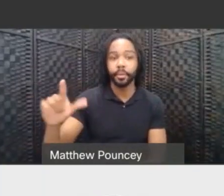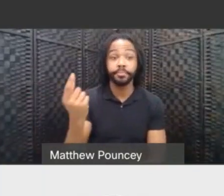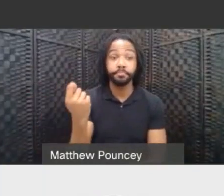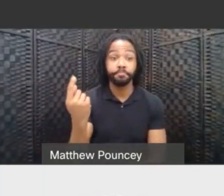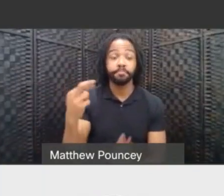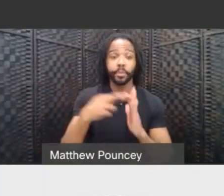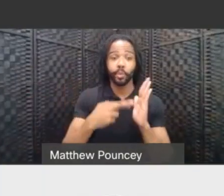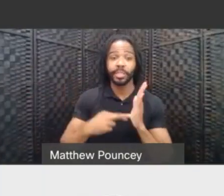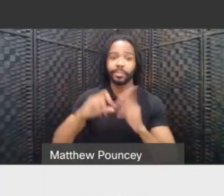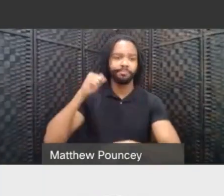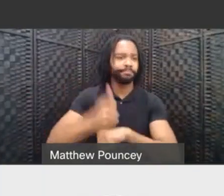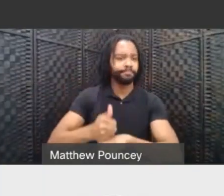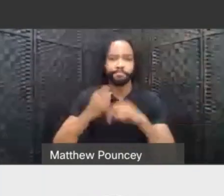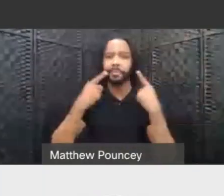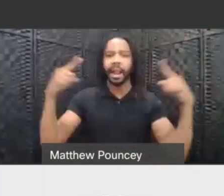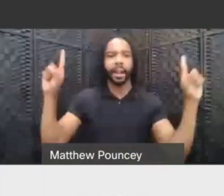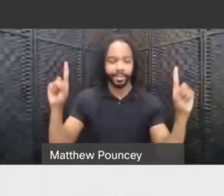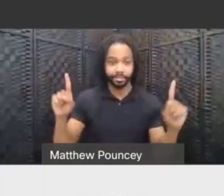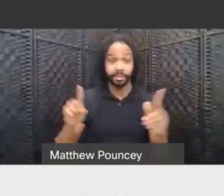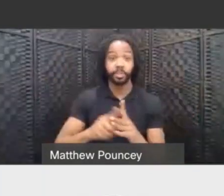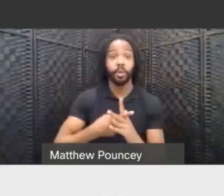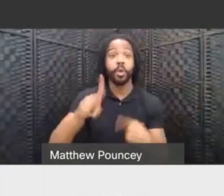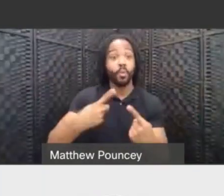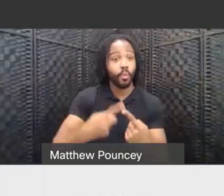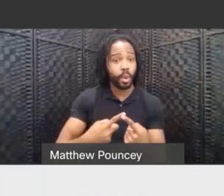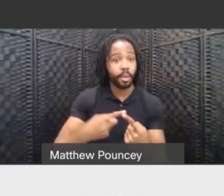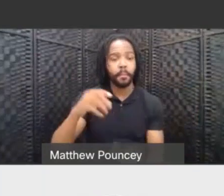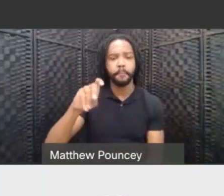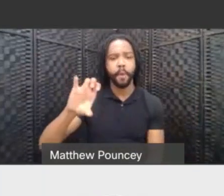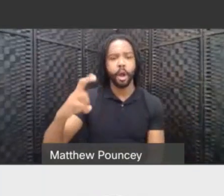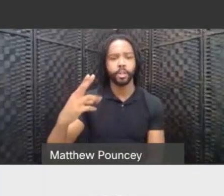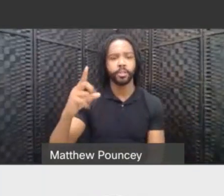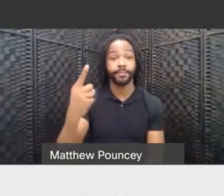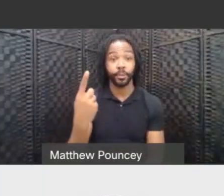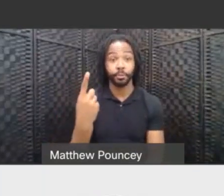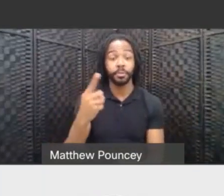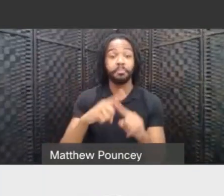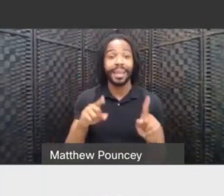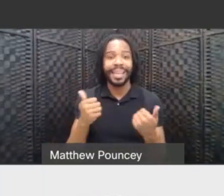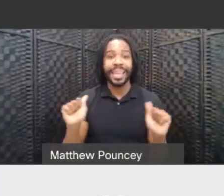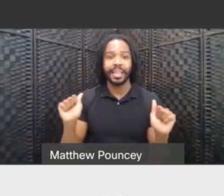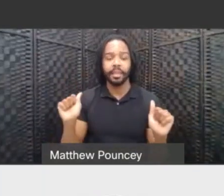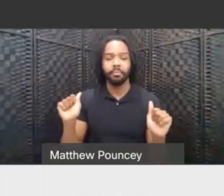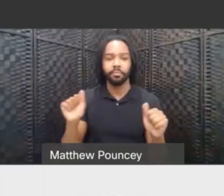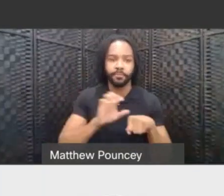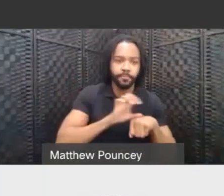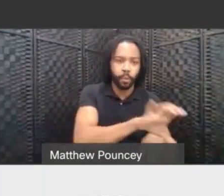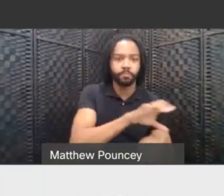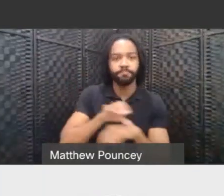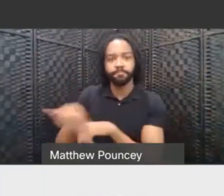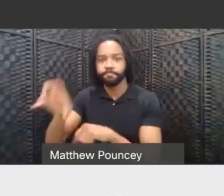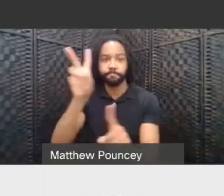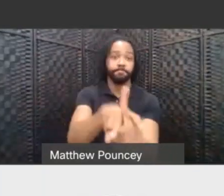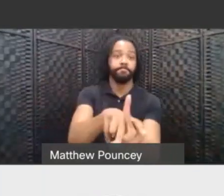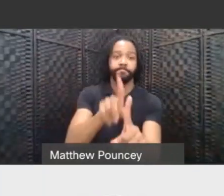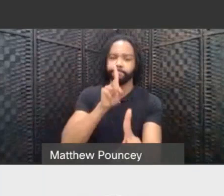is in effect beginning March 1st, but DC Health has said that any enforcement that they take would not